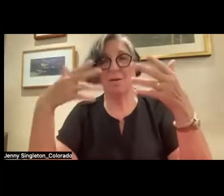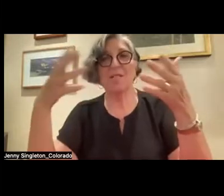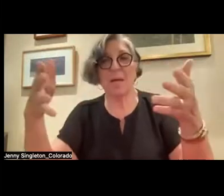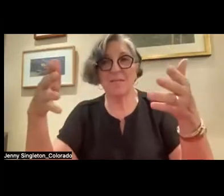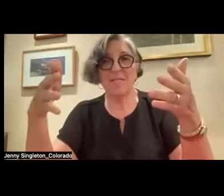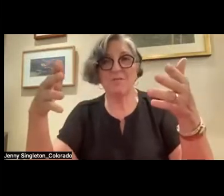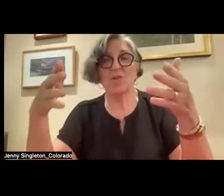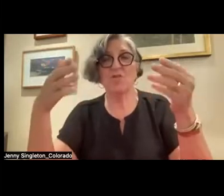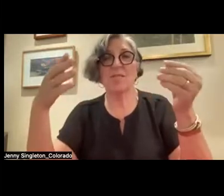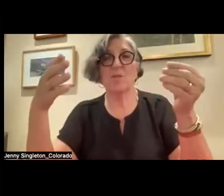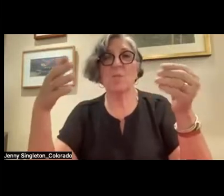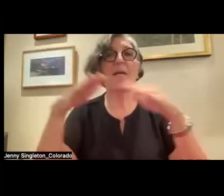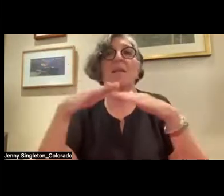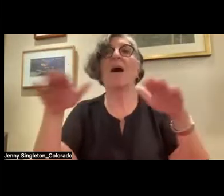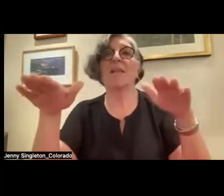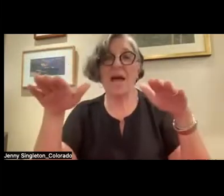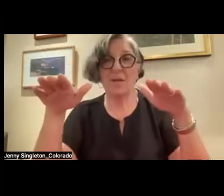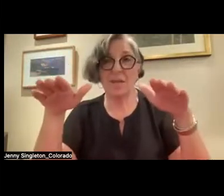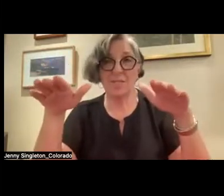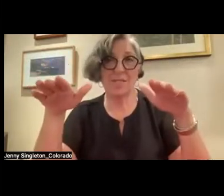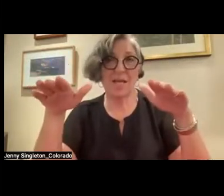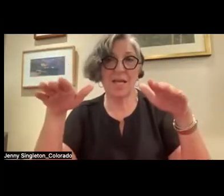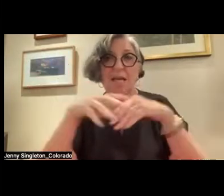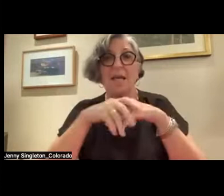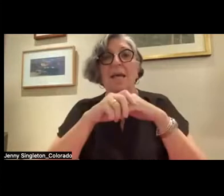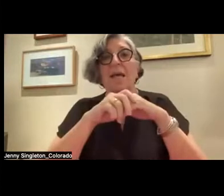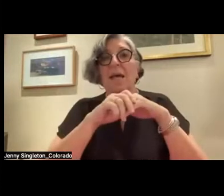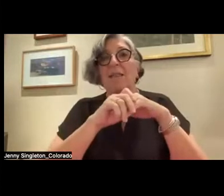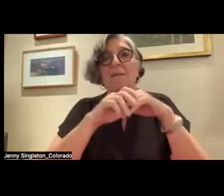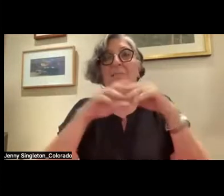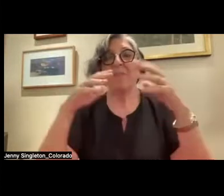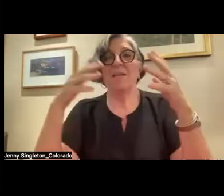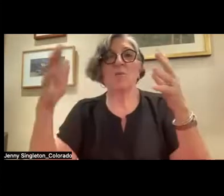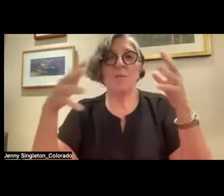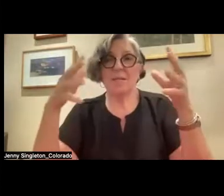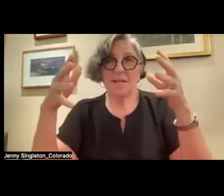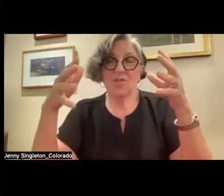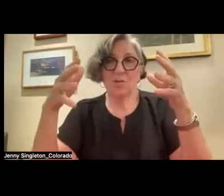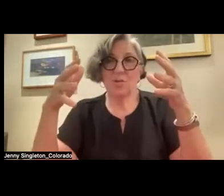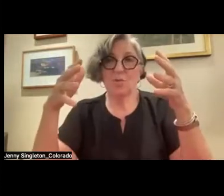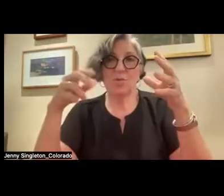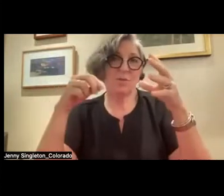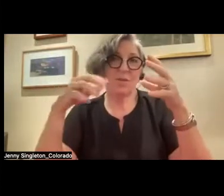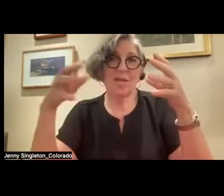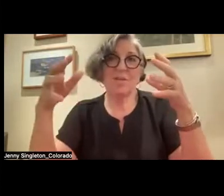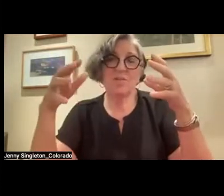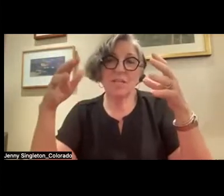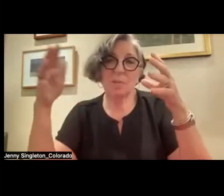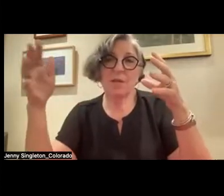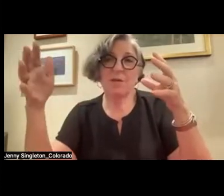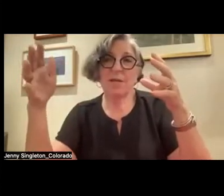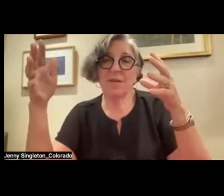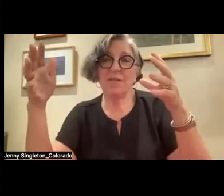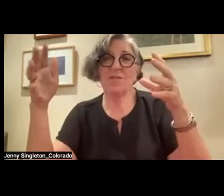asking, expecting deaf children to speak and not allowing them to sign. And these were residential schools, so it's a very